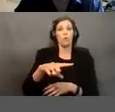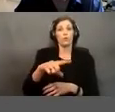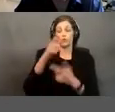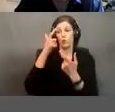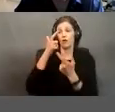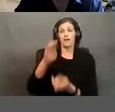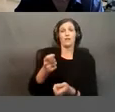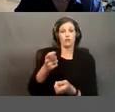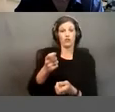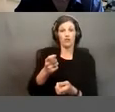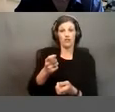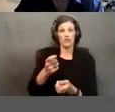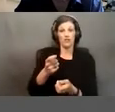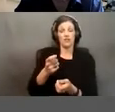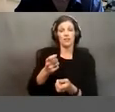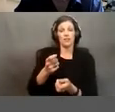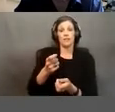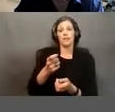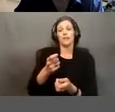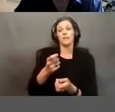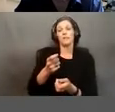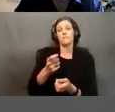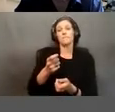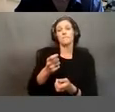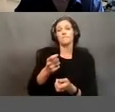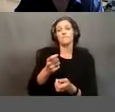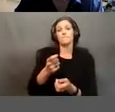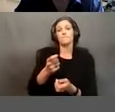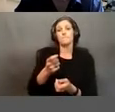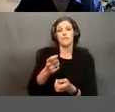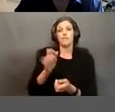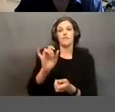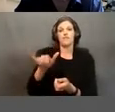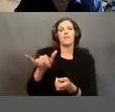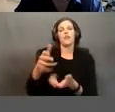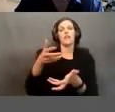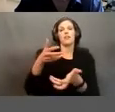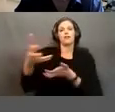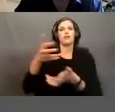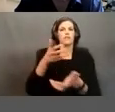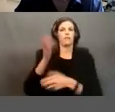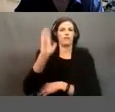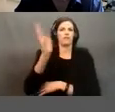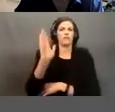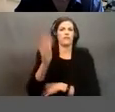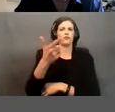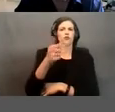use of the interactive presentation gallery, that can